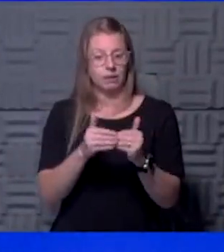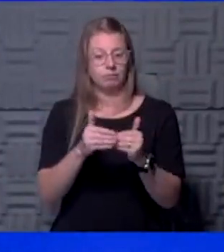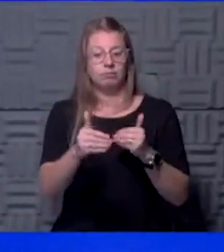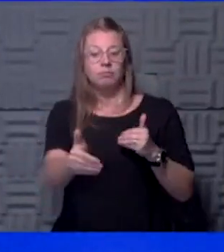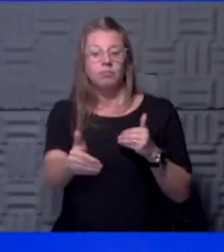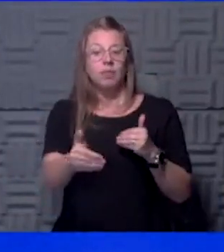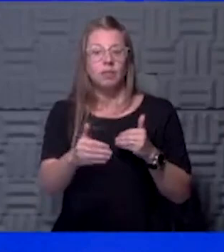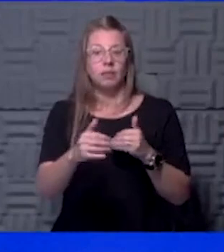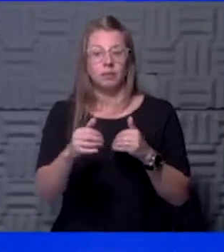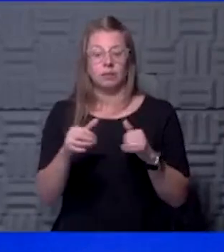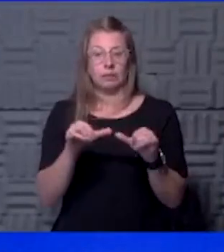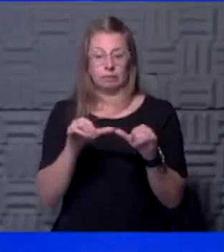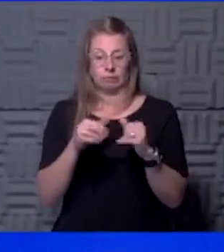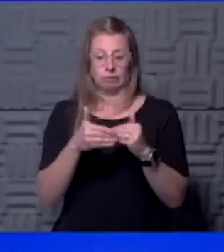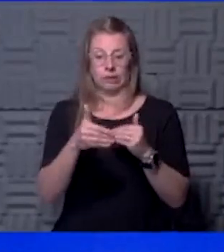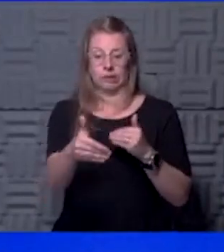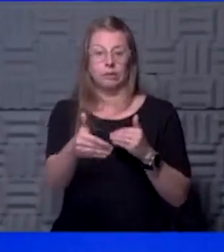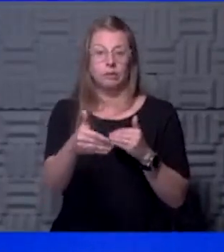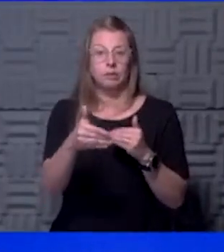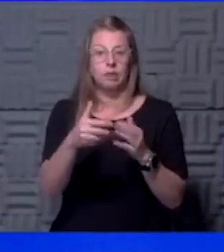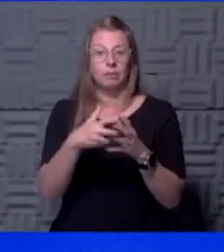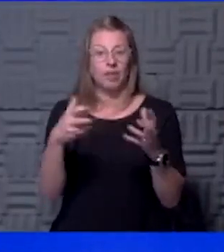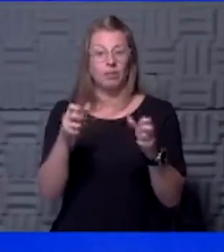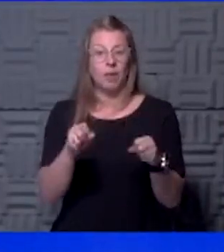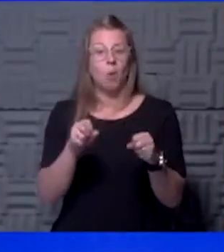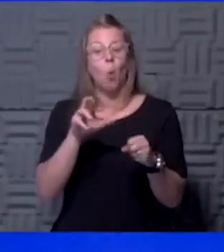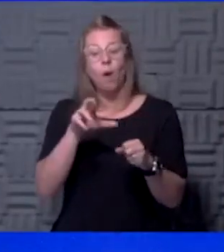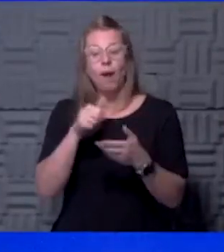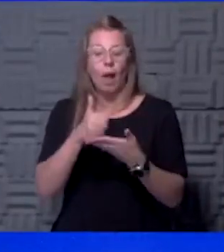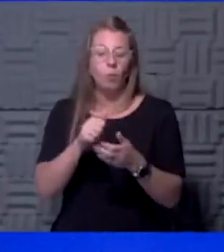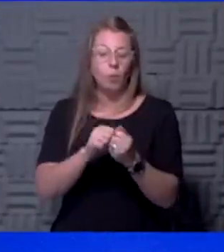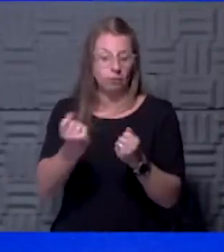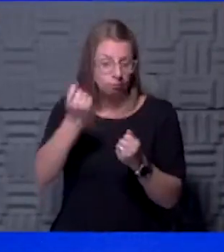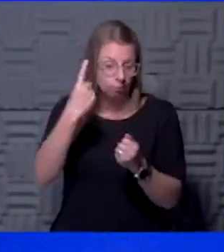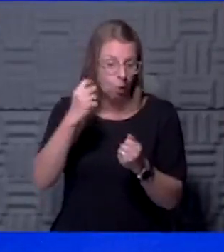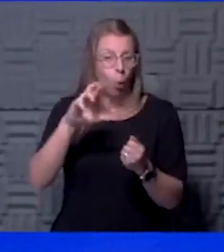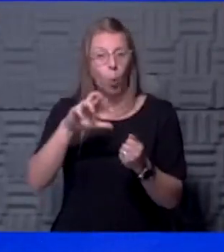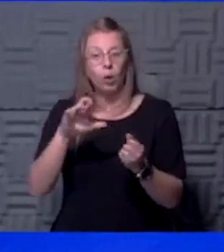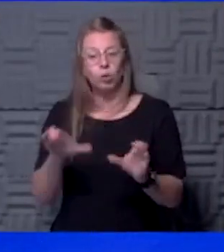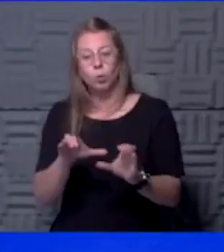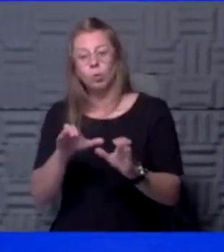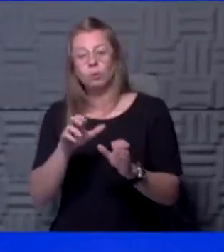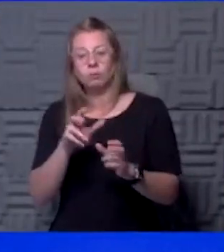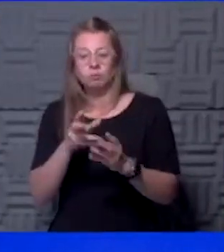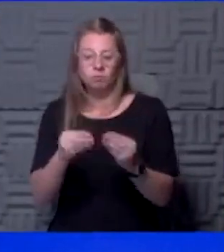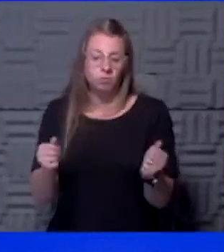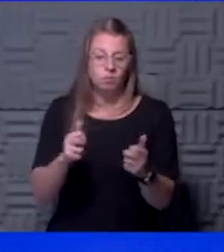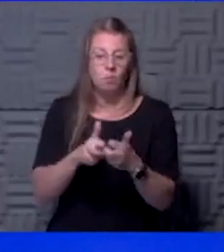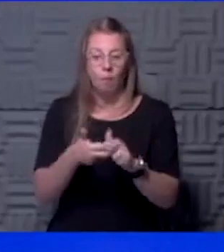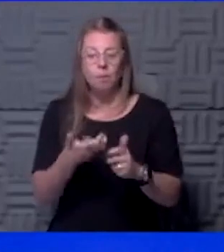students as much as possible, unless you need to say help them with comprehension or doing a problem,